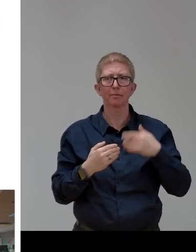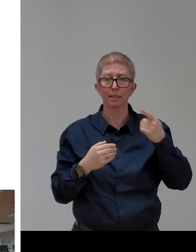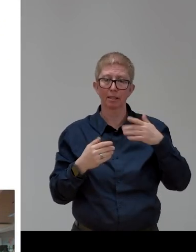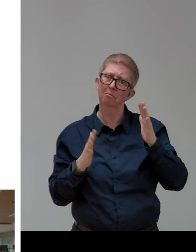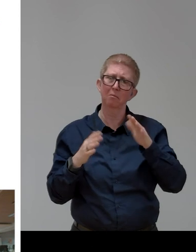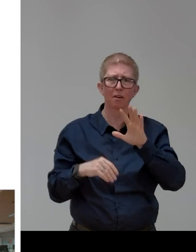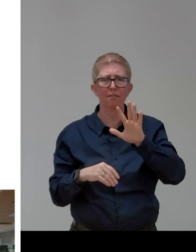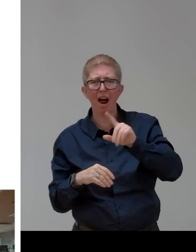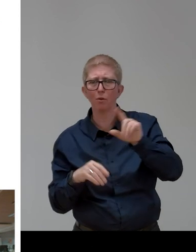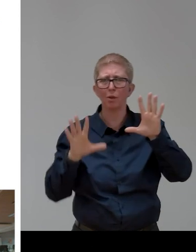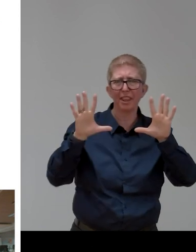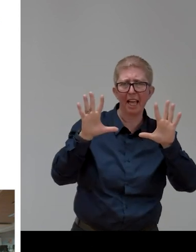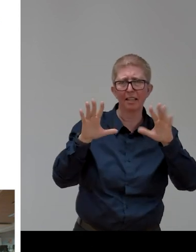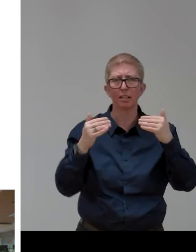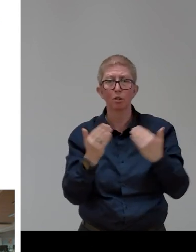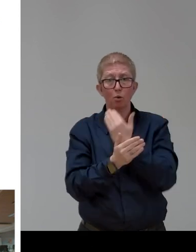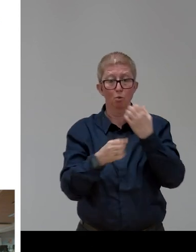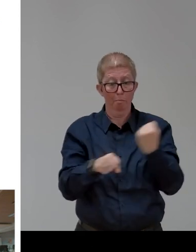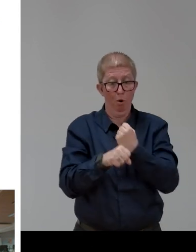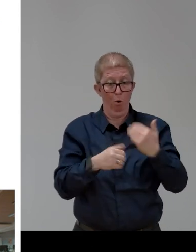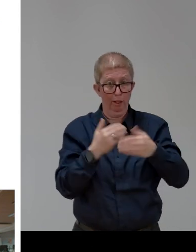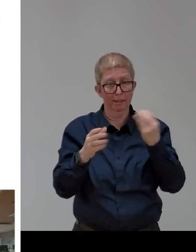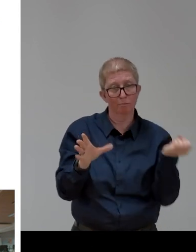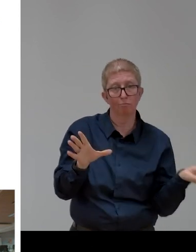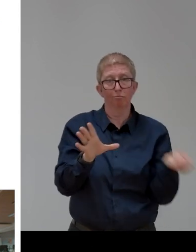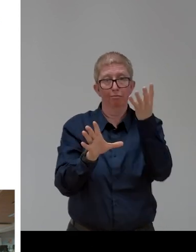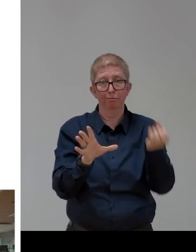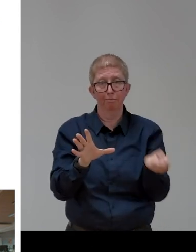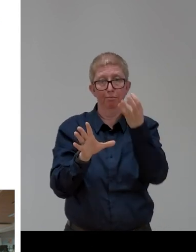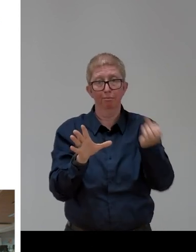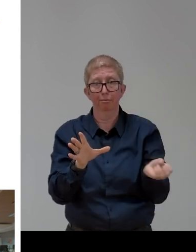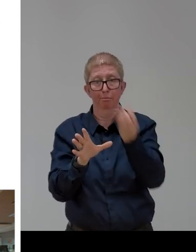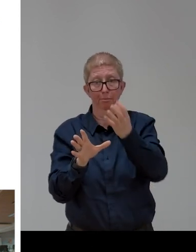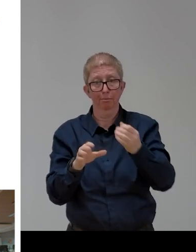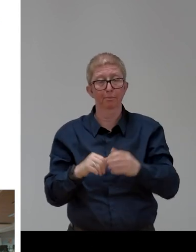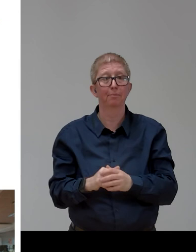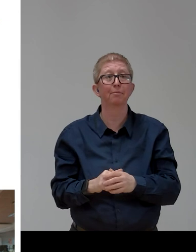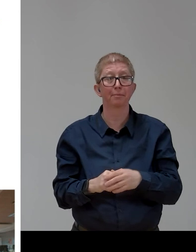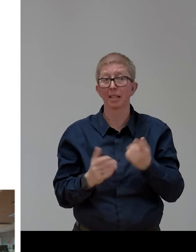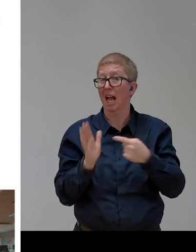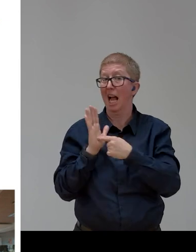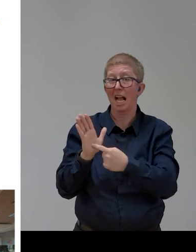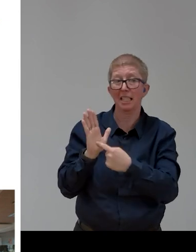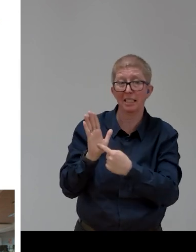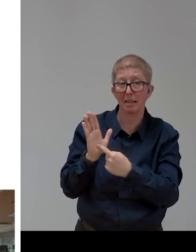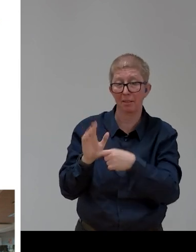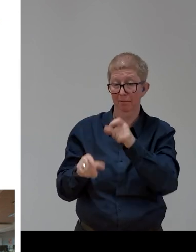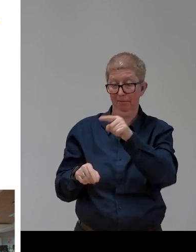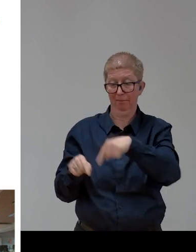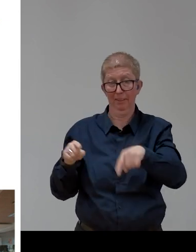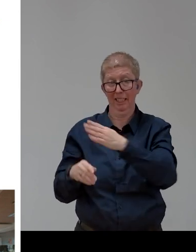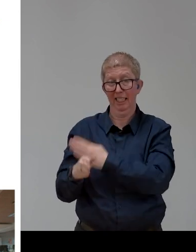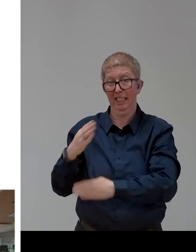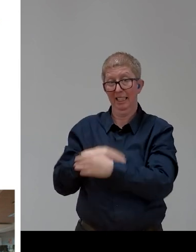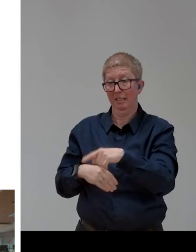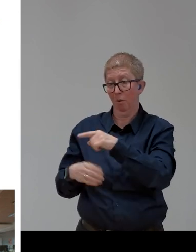for disability organizations to request printed pieces from the ONCE Foundation was launched. And in the last 2 months